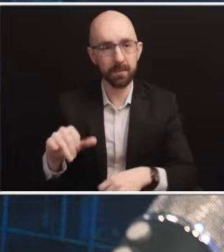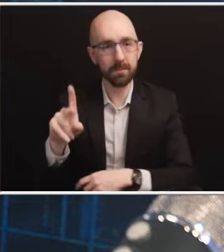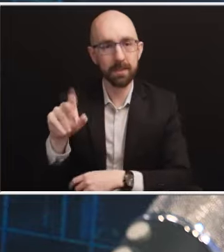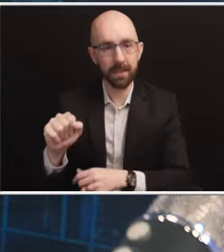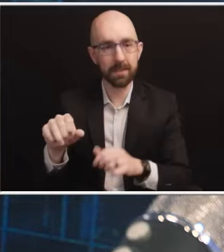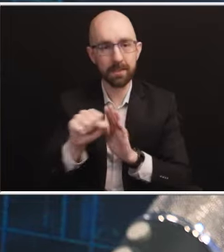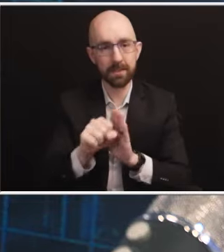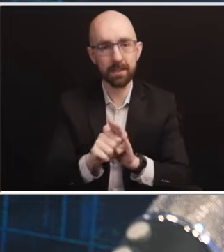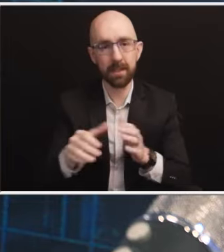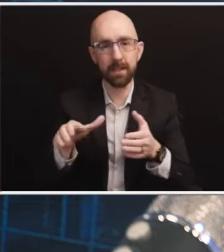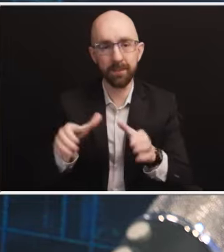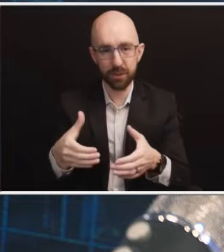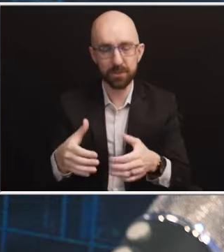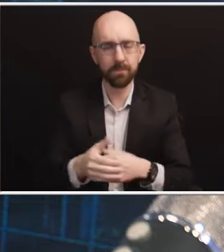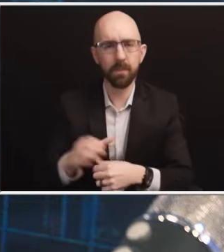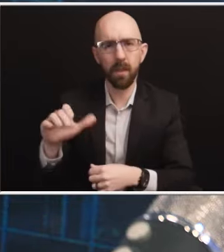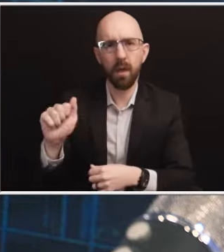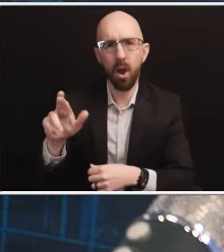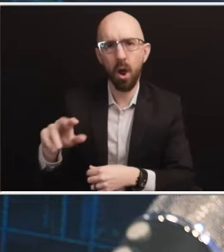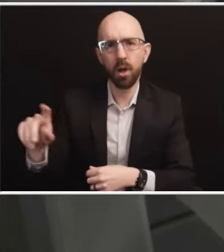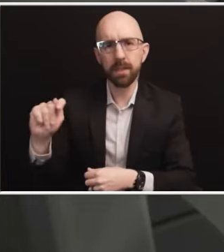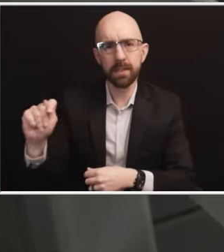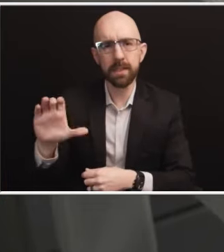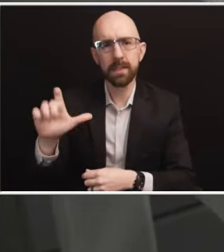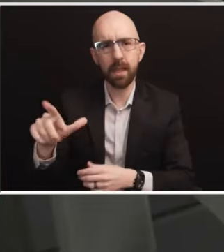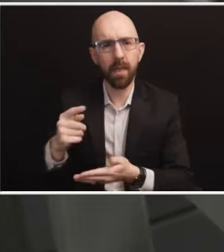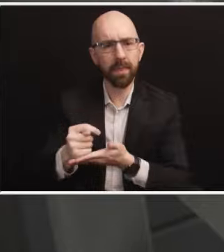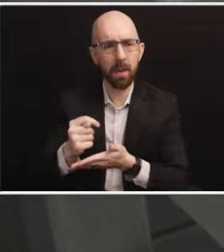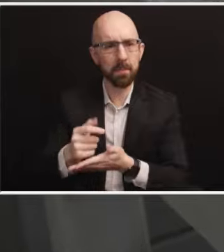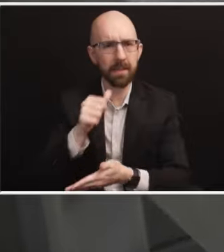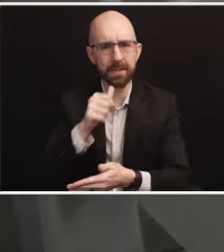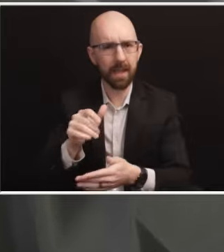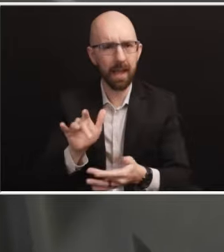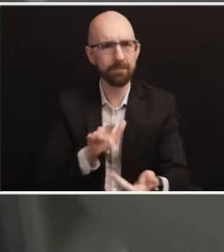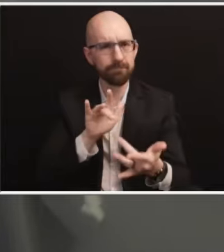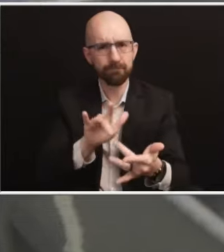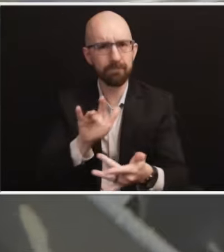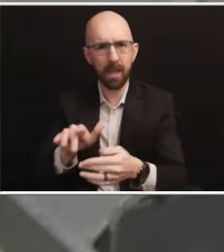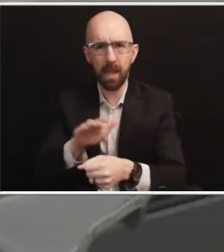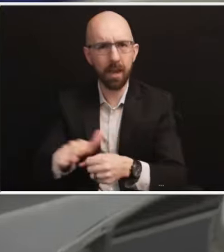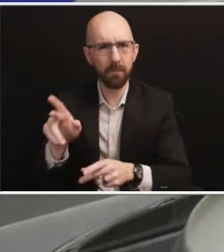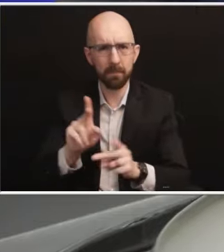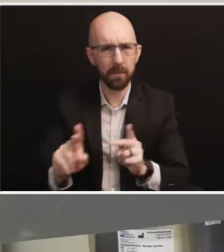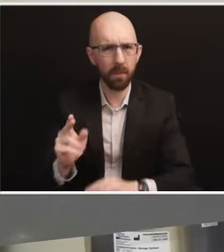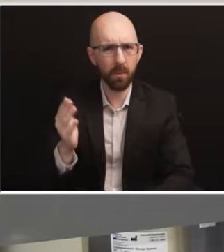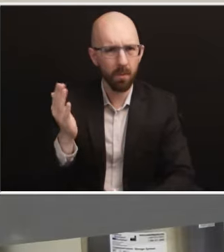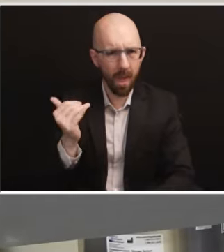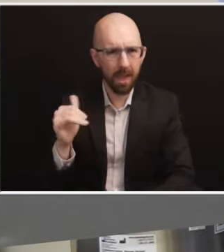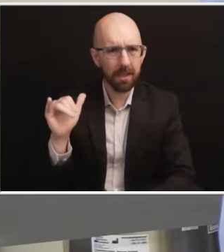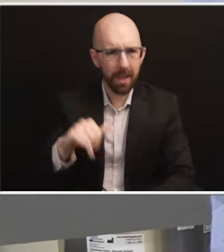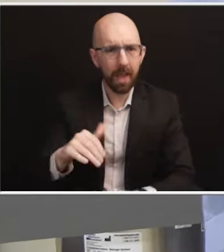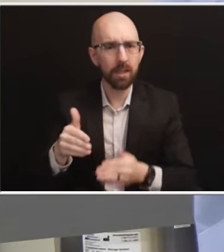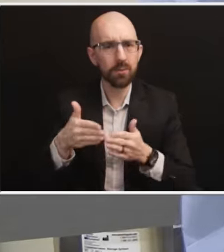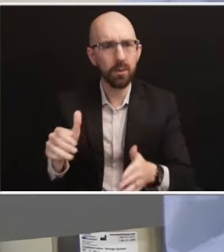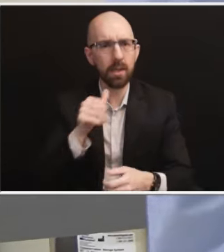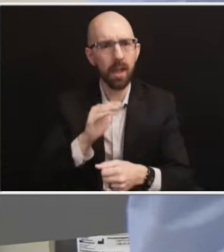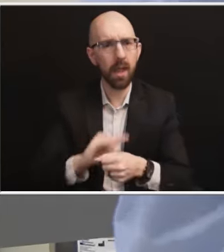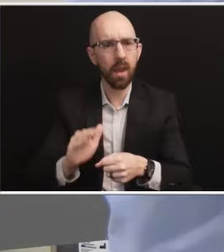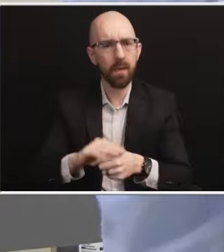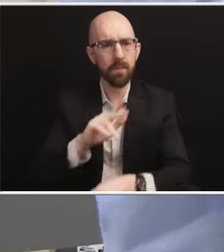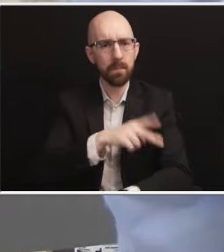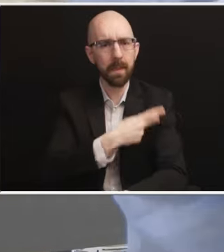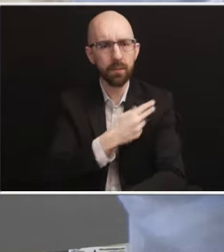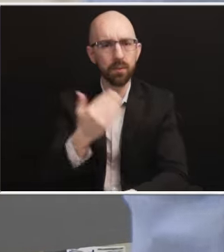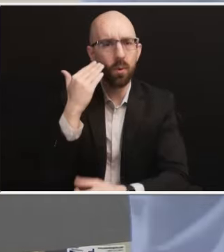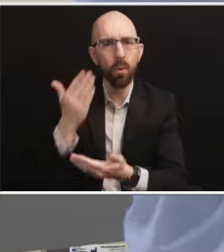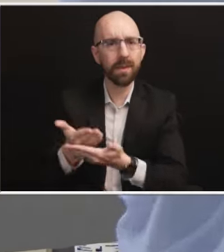CAR T-cell therapy is not reaching enough people. Why is that? We think it's because generally not enough patients know it exists or know where